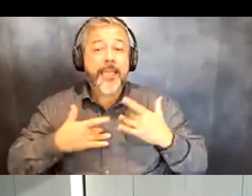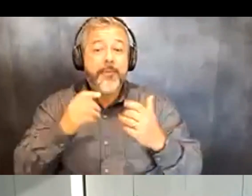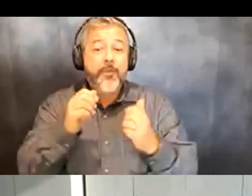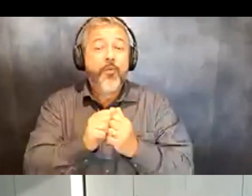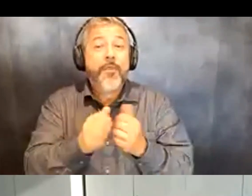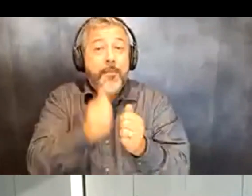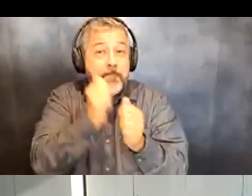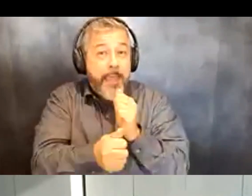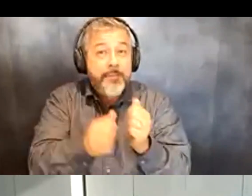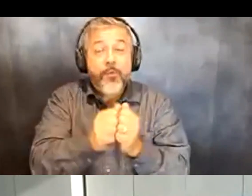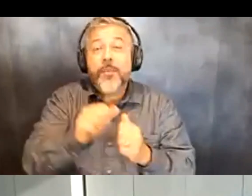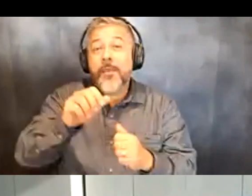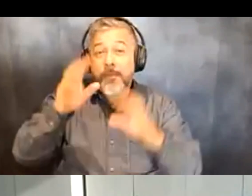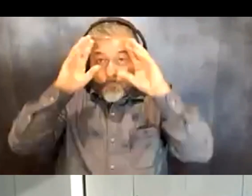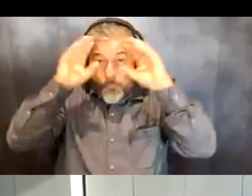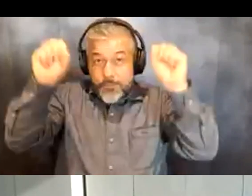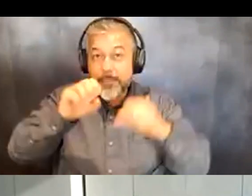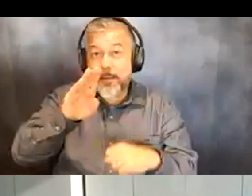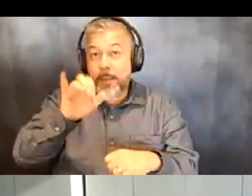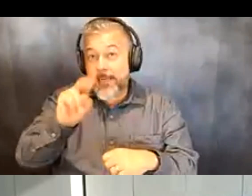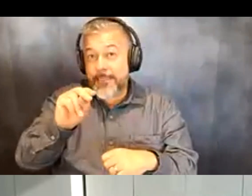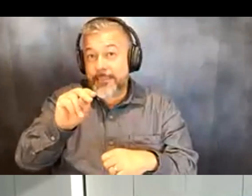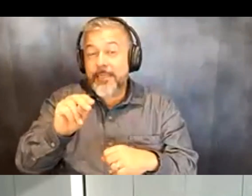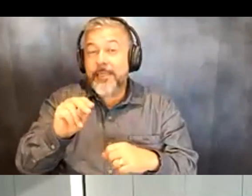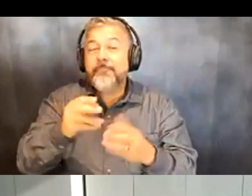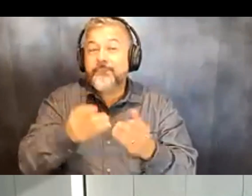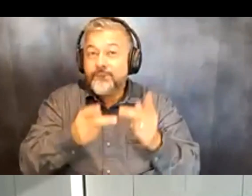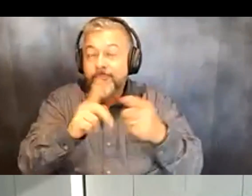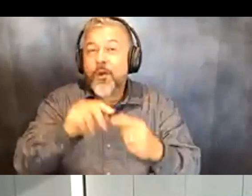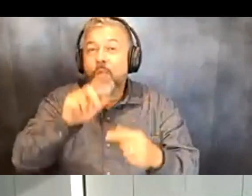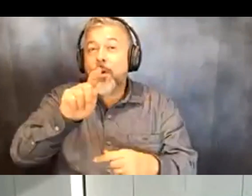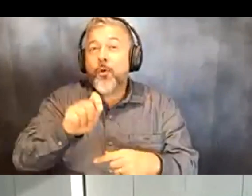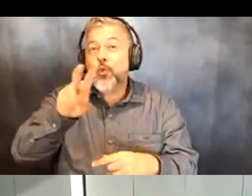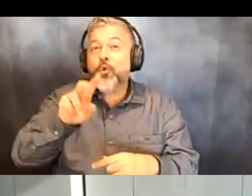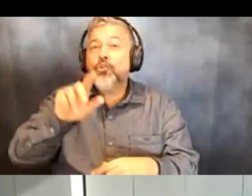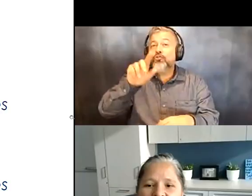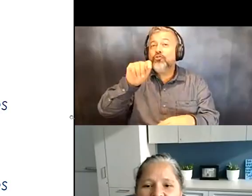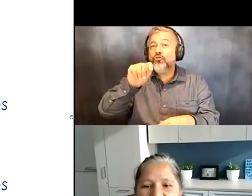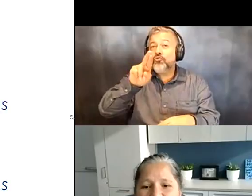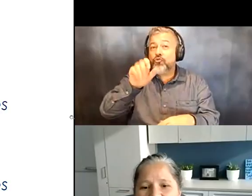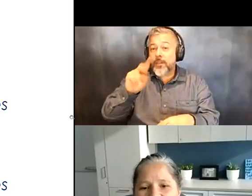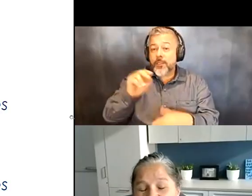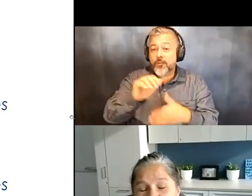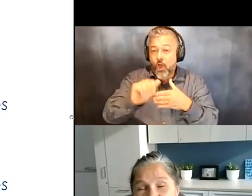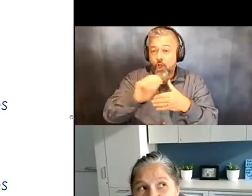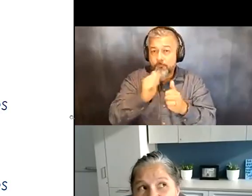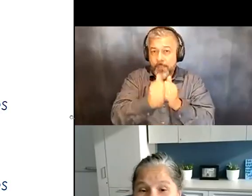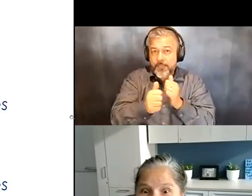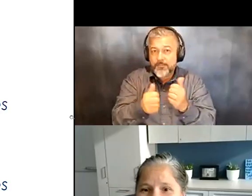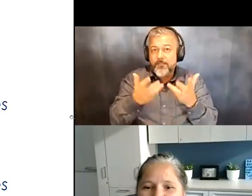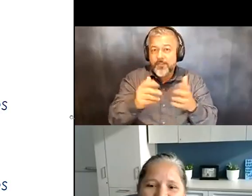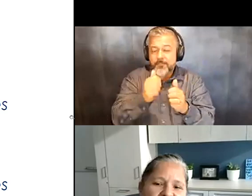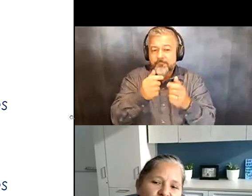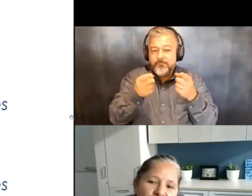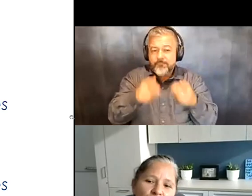of the Biden administration's $1.2 trillion Federal Infrastructure Act that happened this week. And